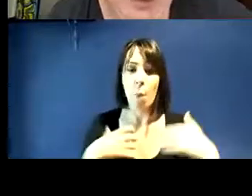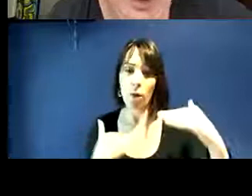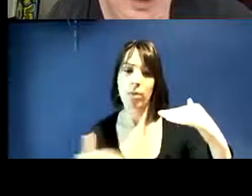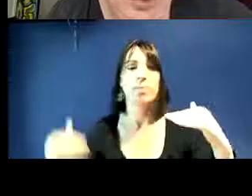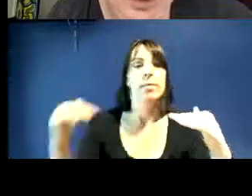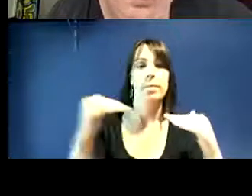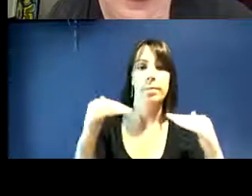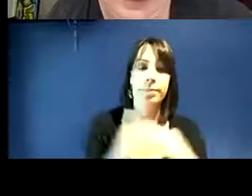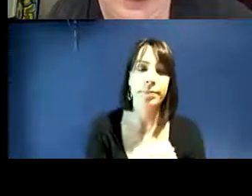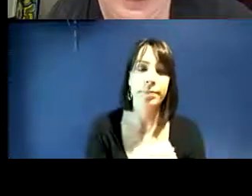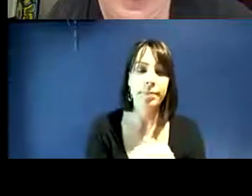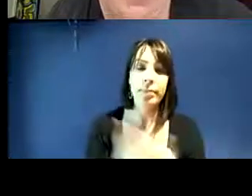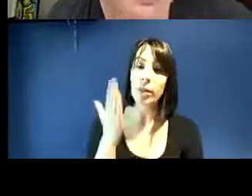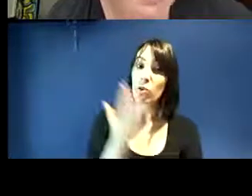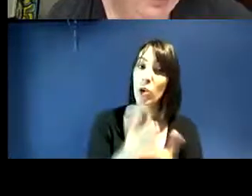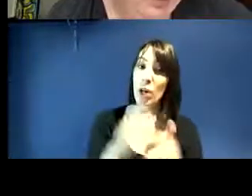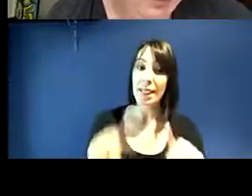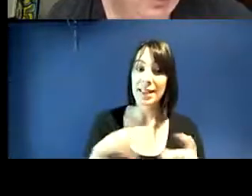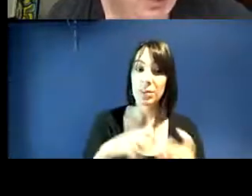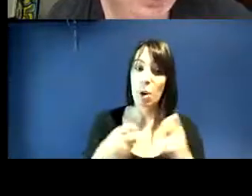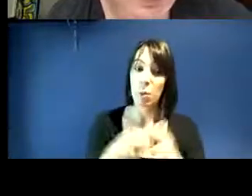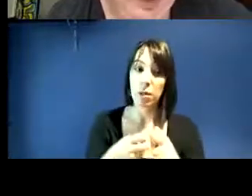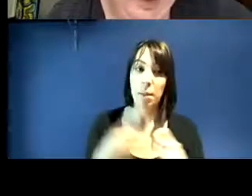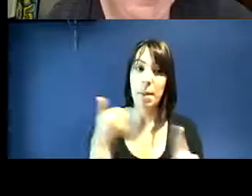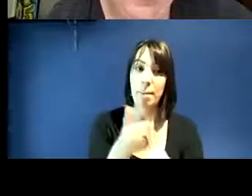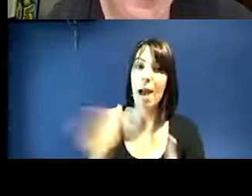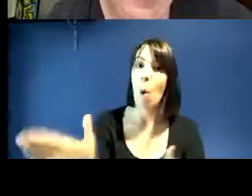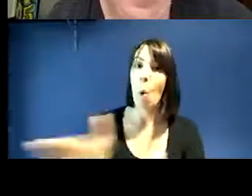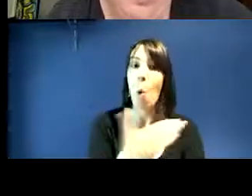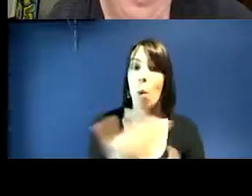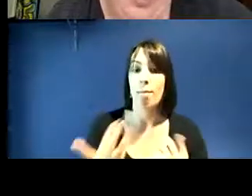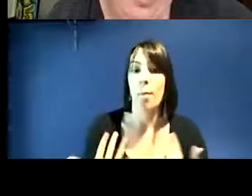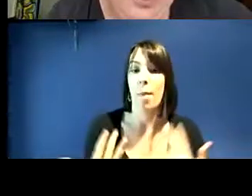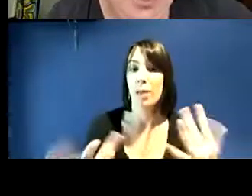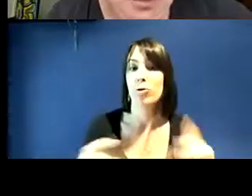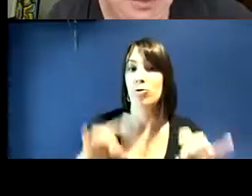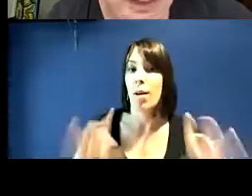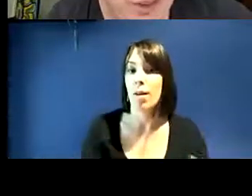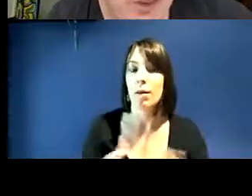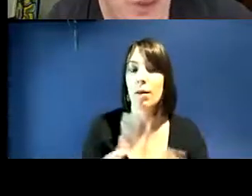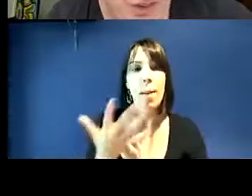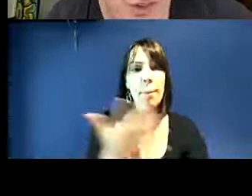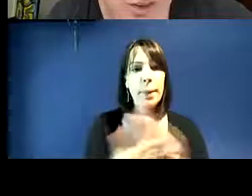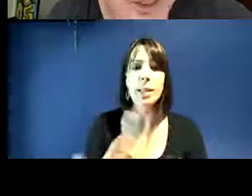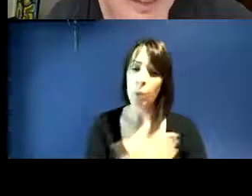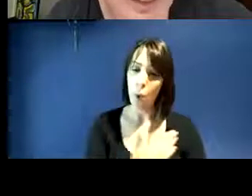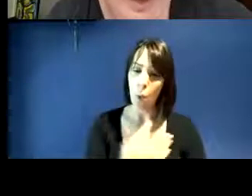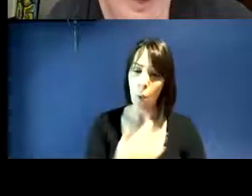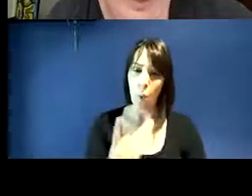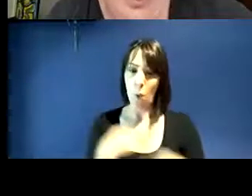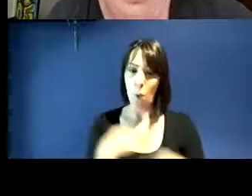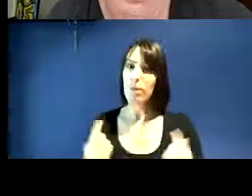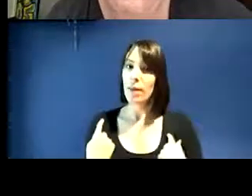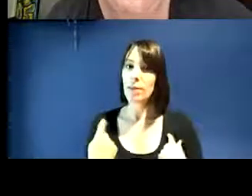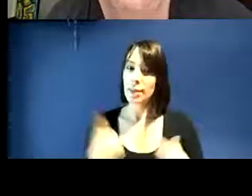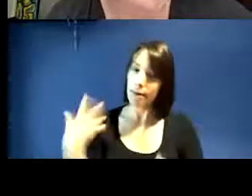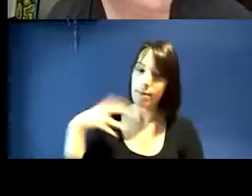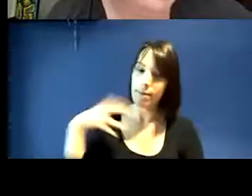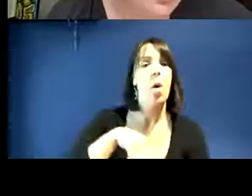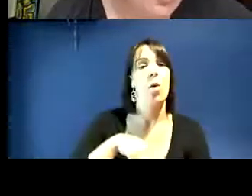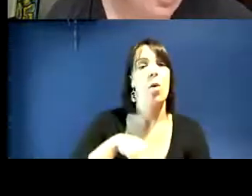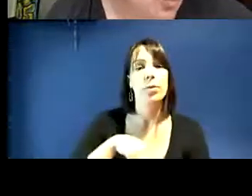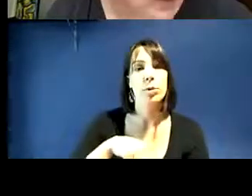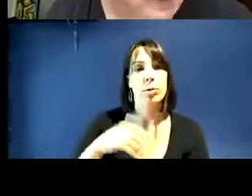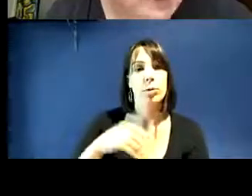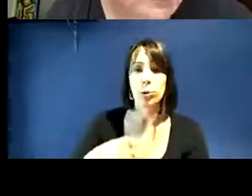problem, which means that everyone has a role to play. We know that there are real, concrete, evidence-based